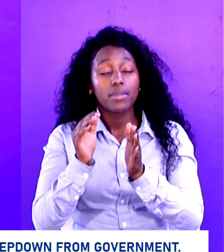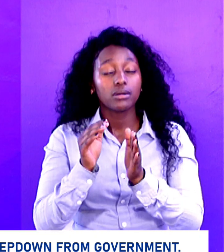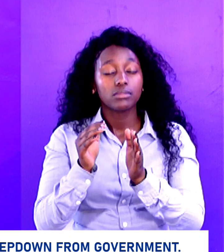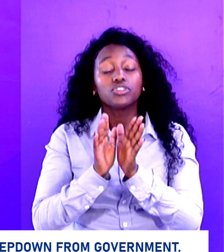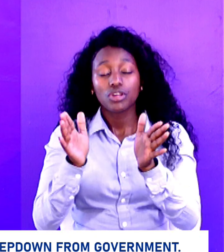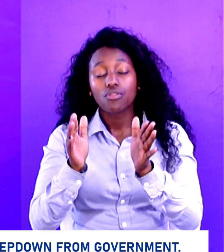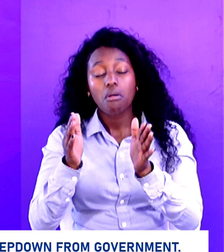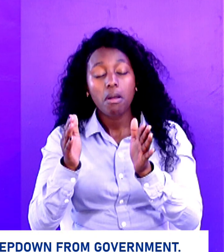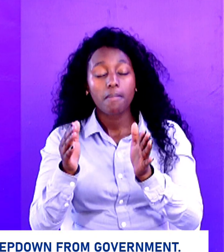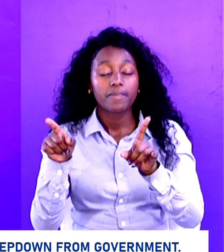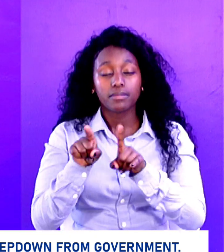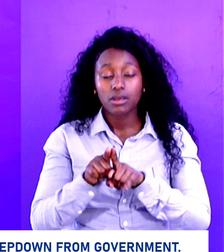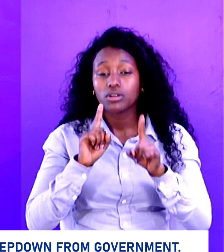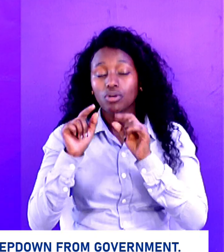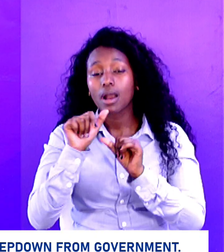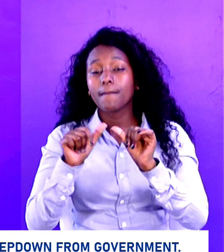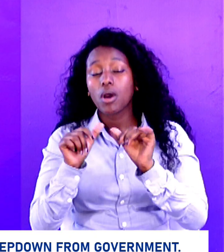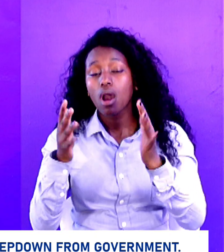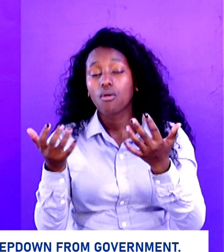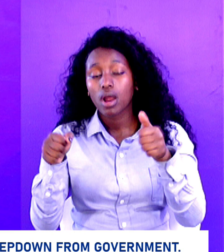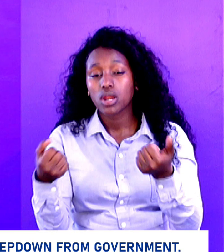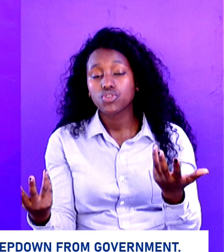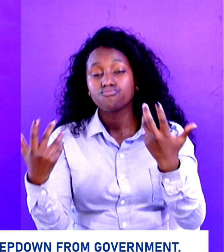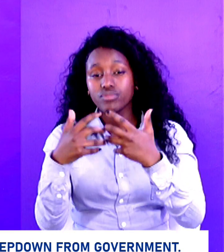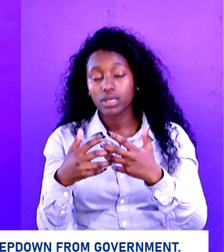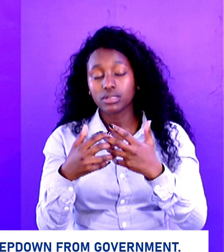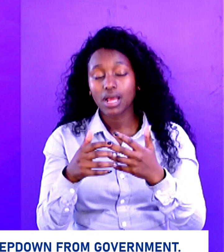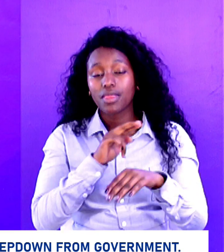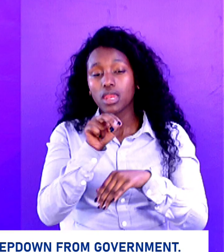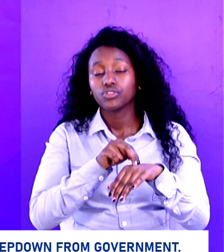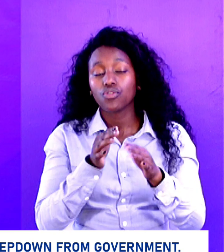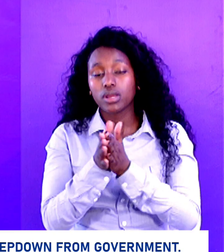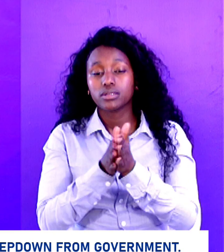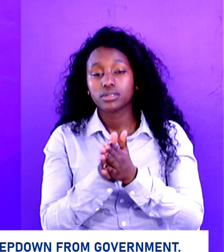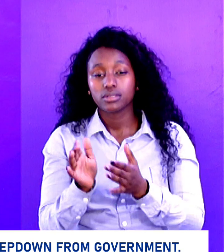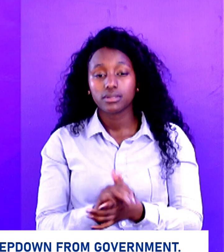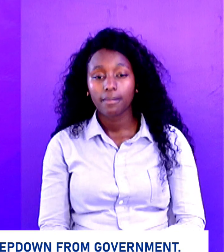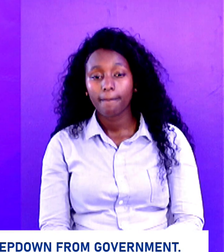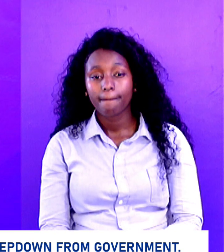divisions and unite in pursuit of nation's interest.